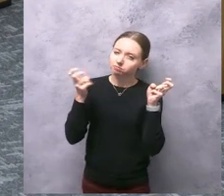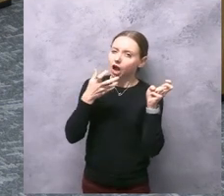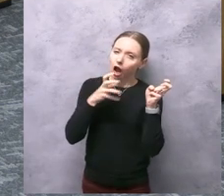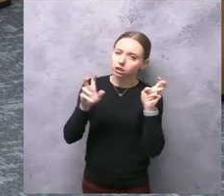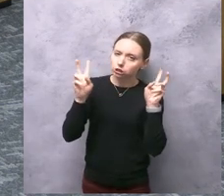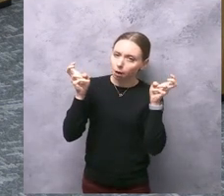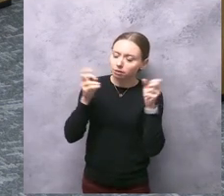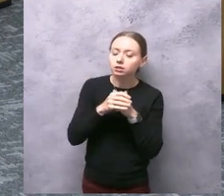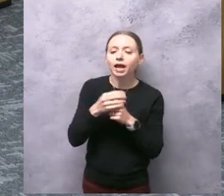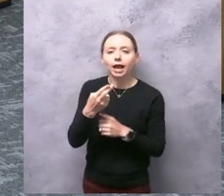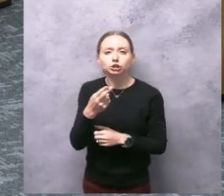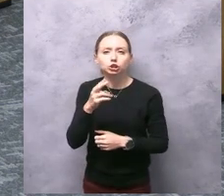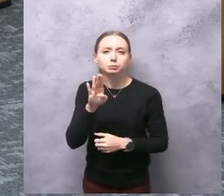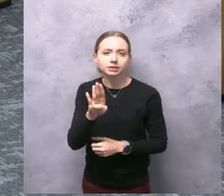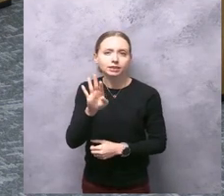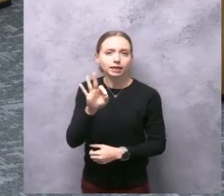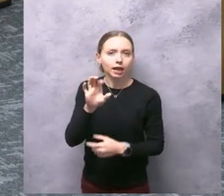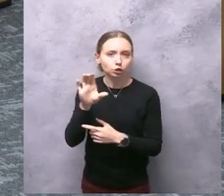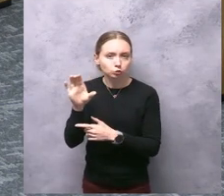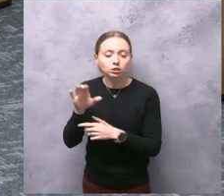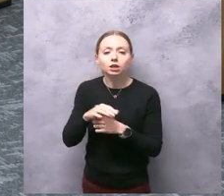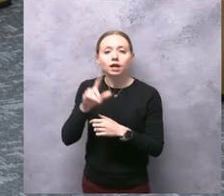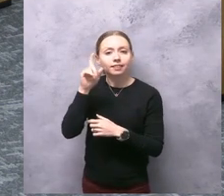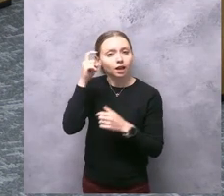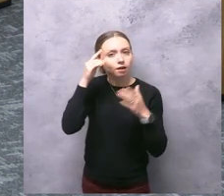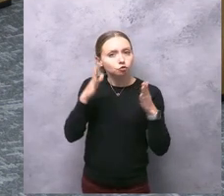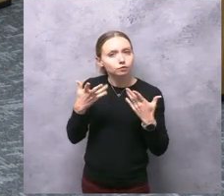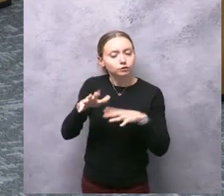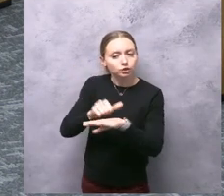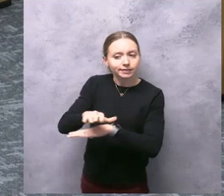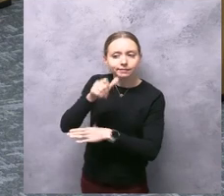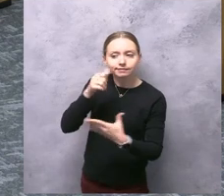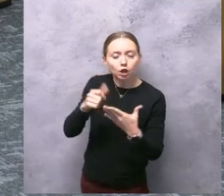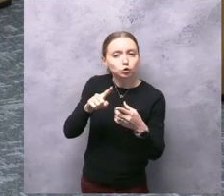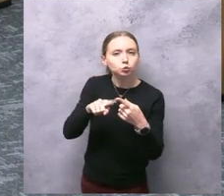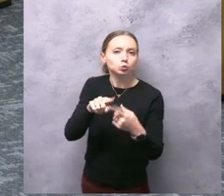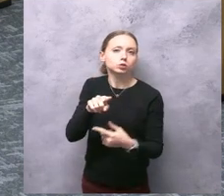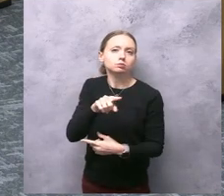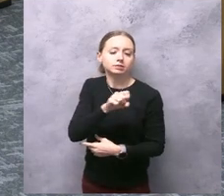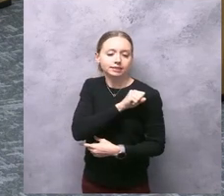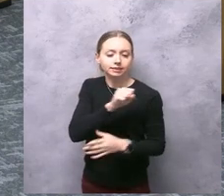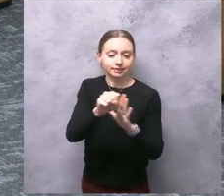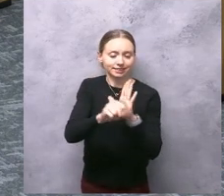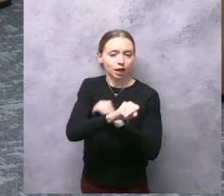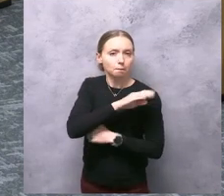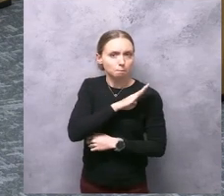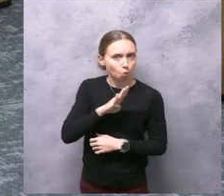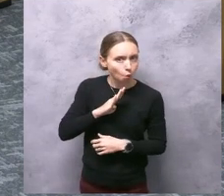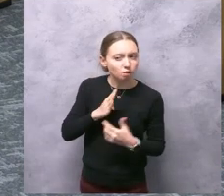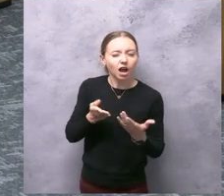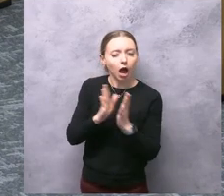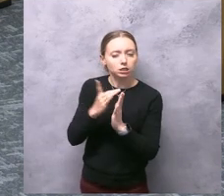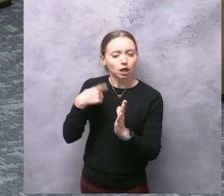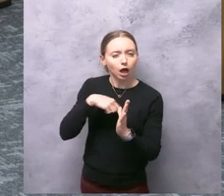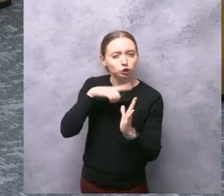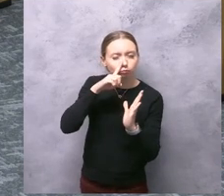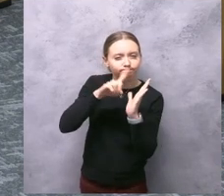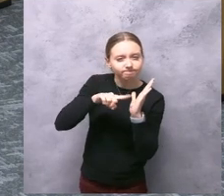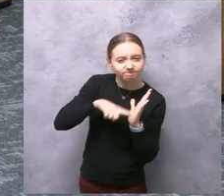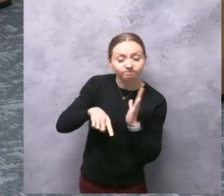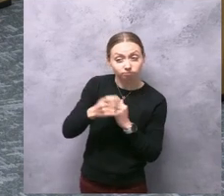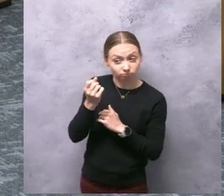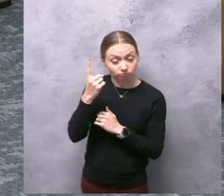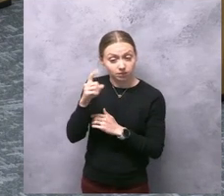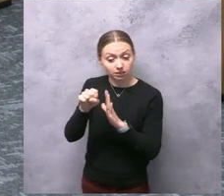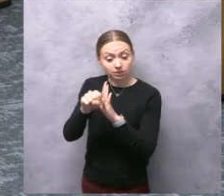The governor had sent a letter to the state board and others asking us to look into this. A secret of the state board is we